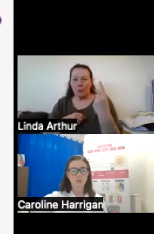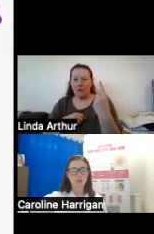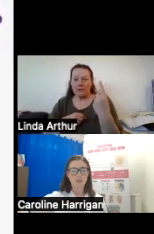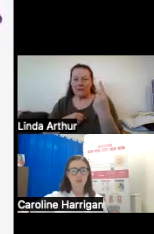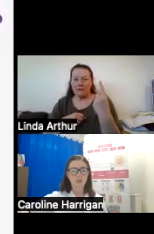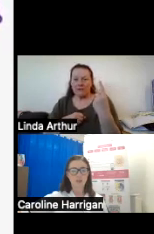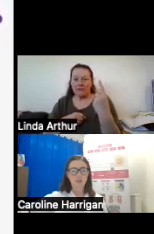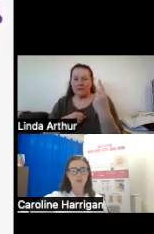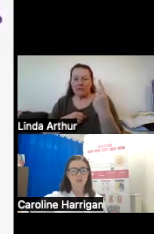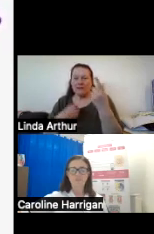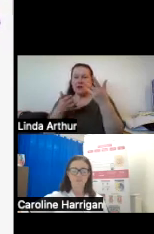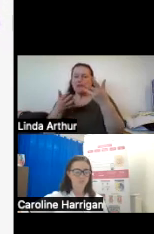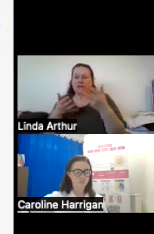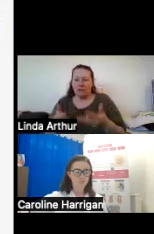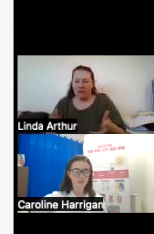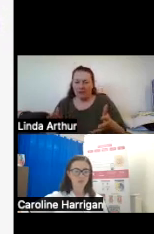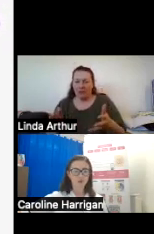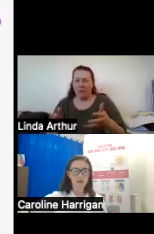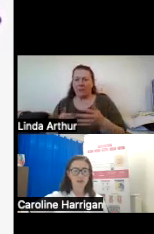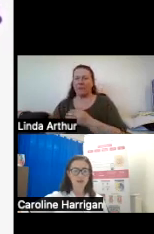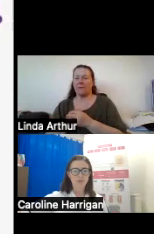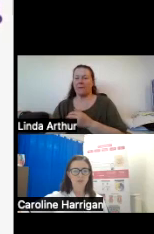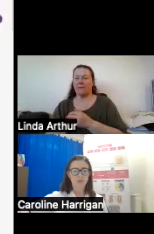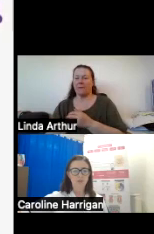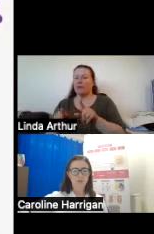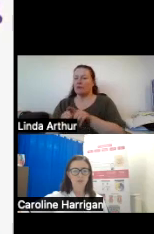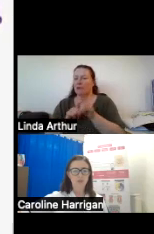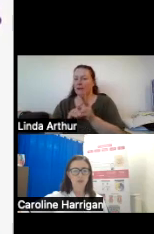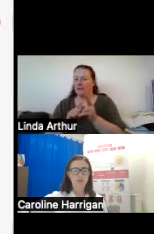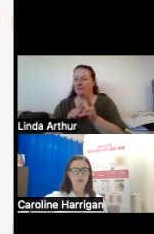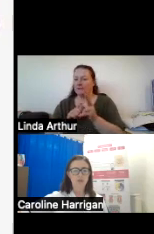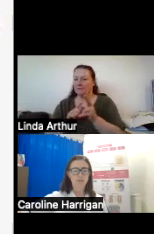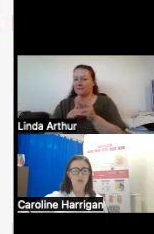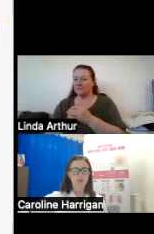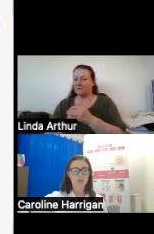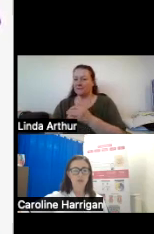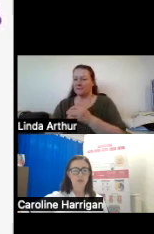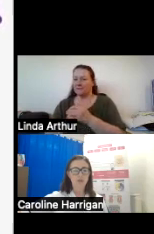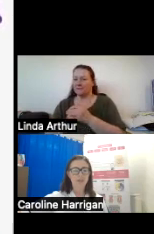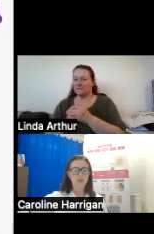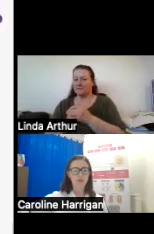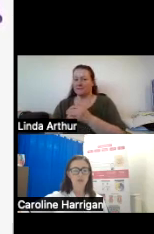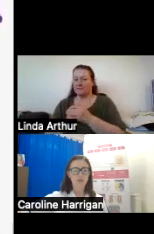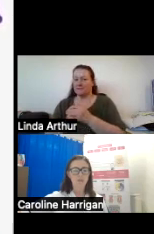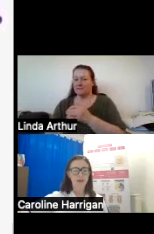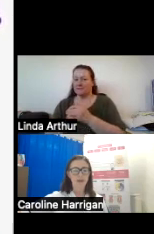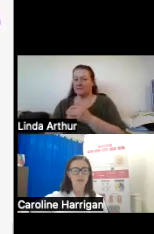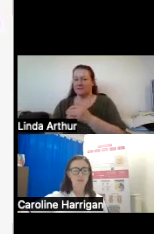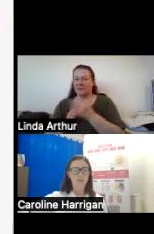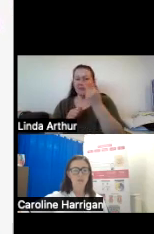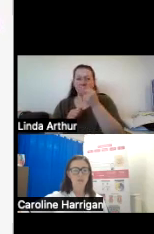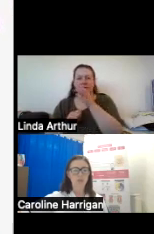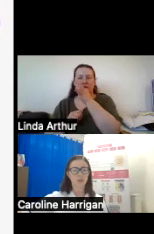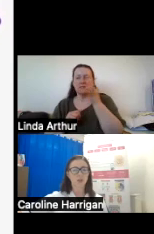5, 4, 3, 2, 1, and then let go. So try again. So we're gonna think of this bottom one now like a zip. So you're zipping from back